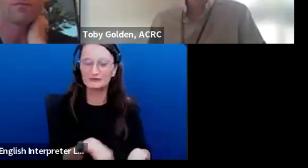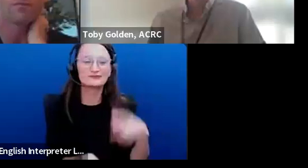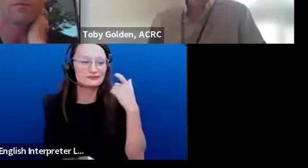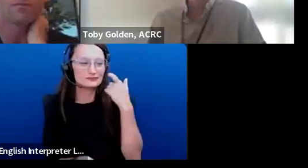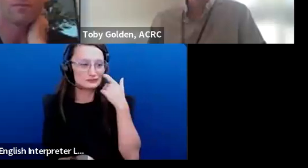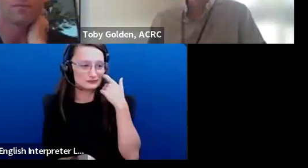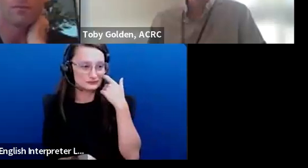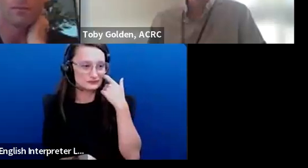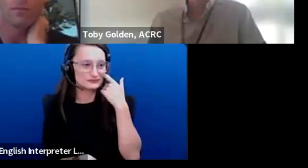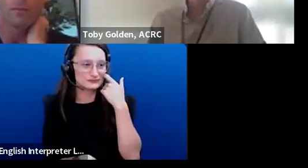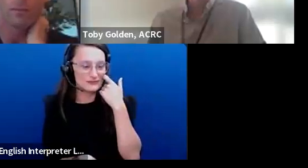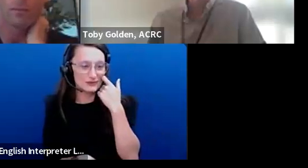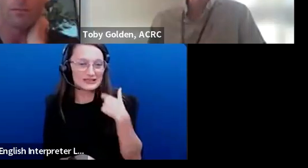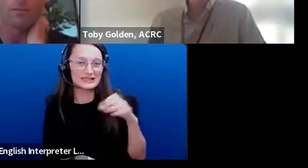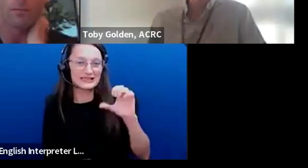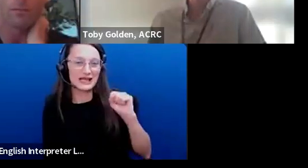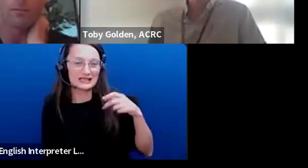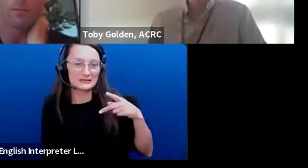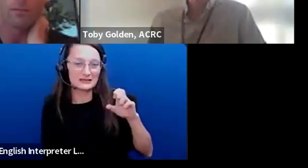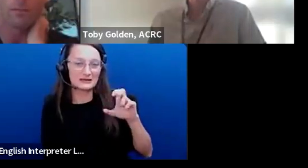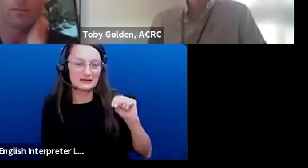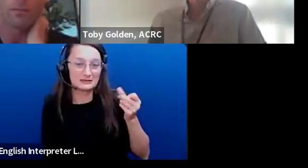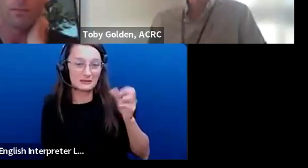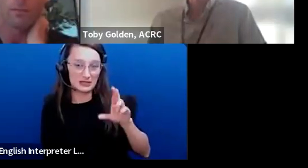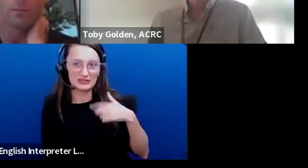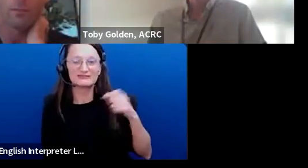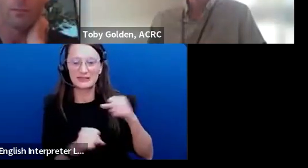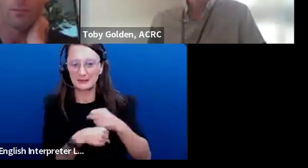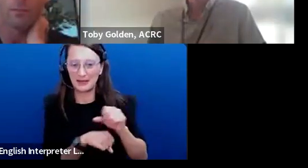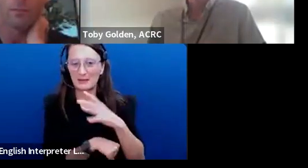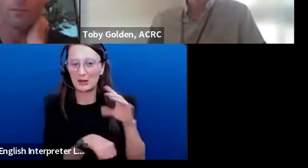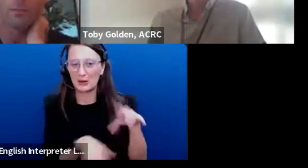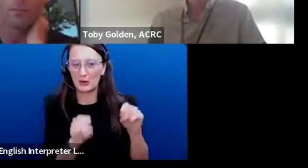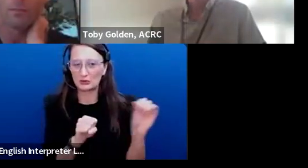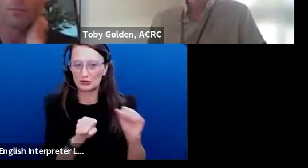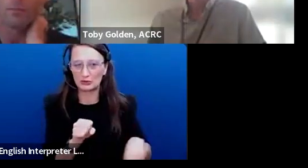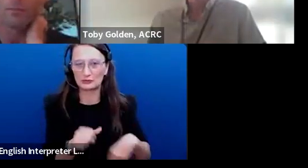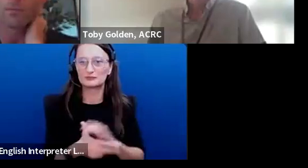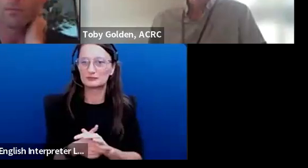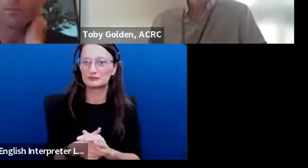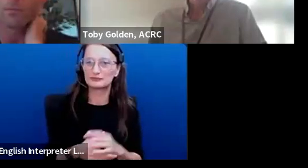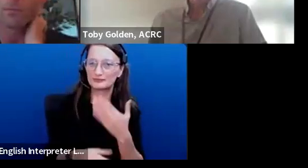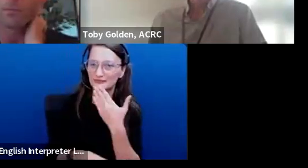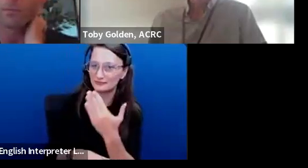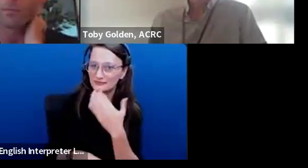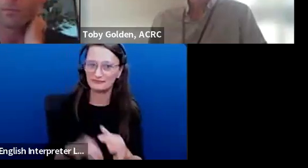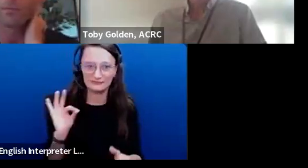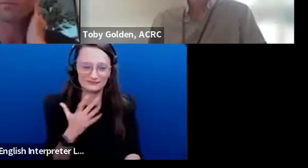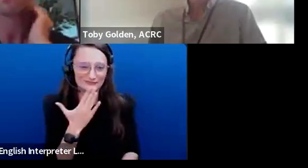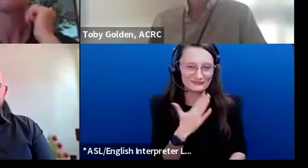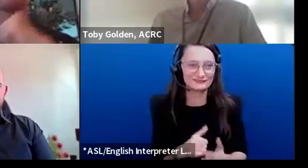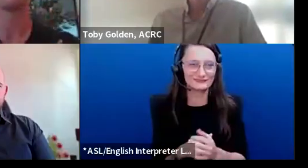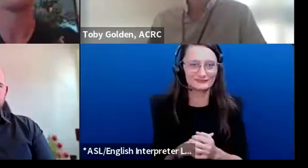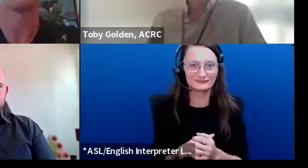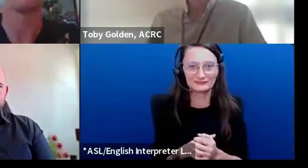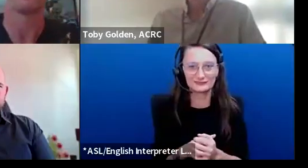so Spencer, yeah, let me just get right down there and I can absolutely make Spencer a co-host. Thank you. Thank you. Yeah,